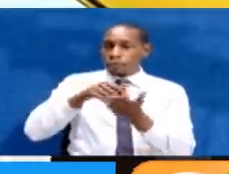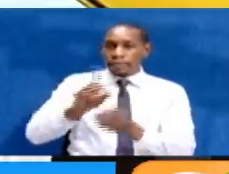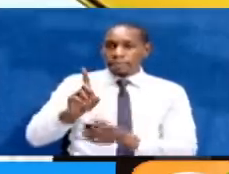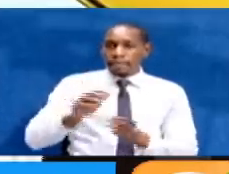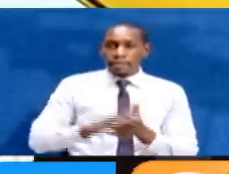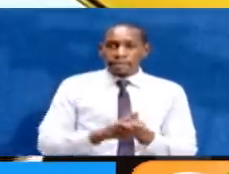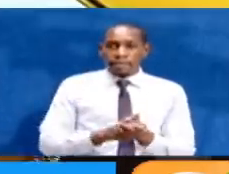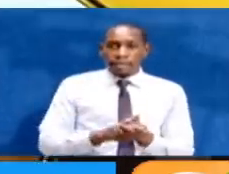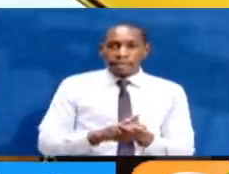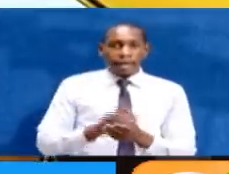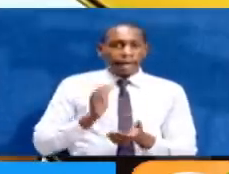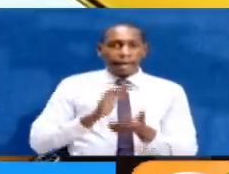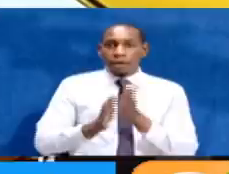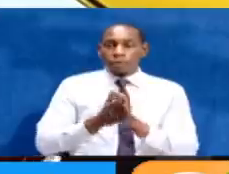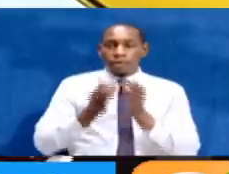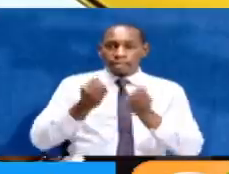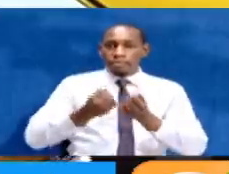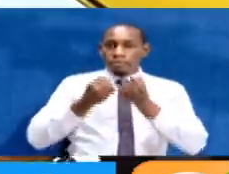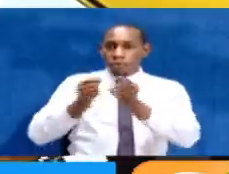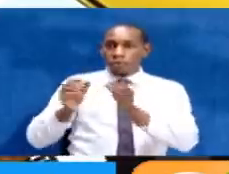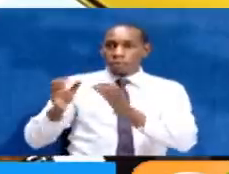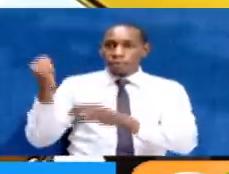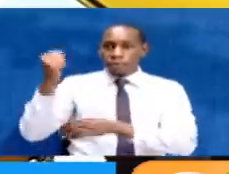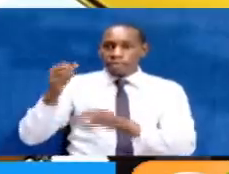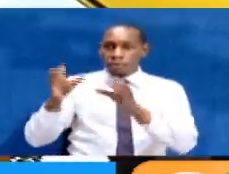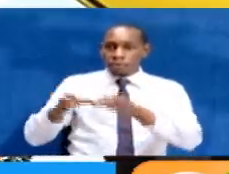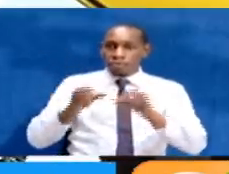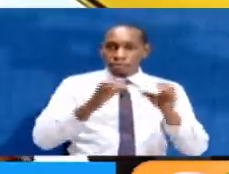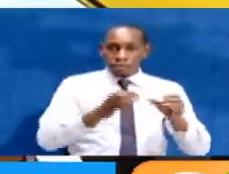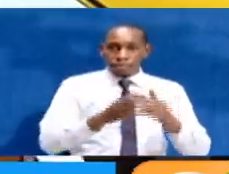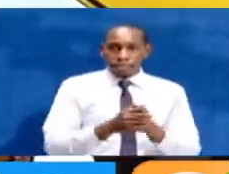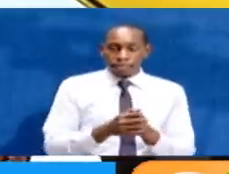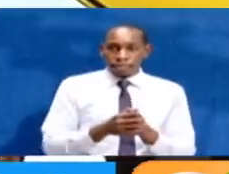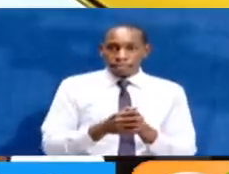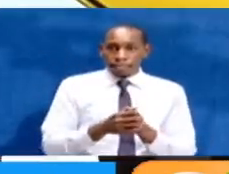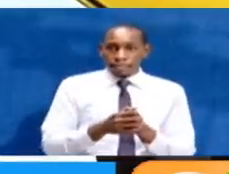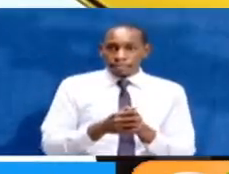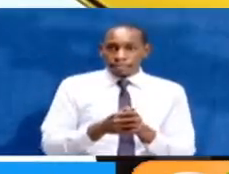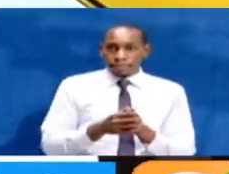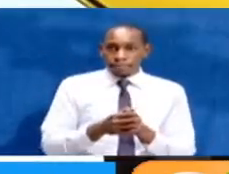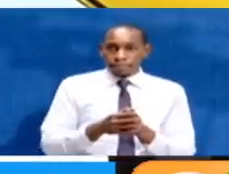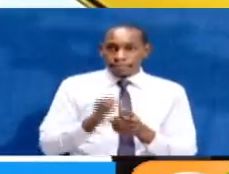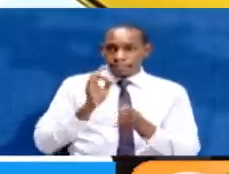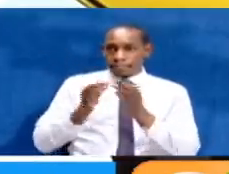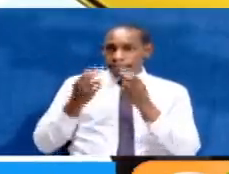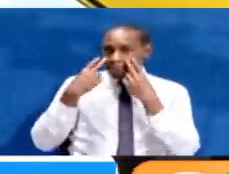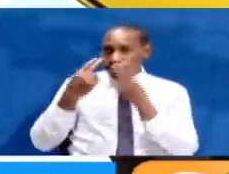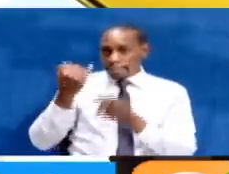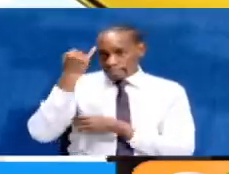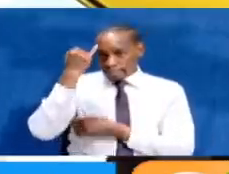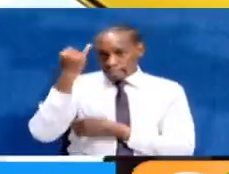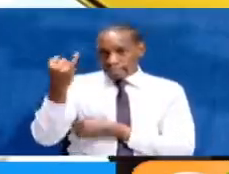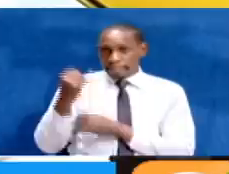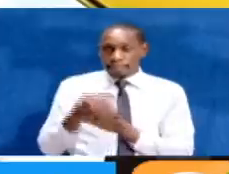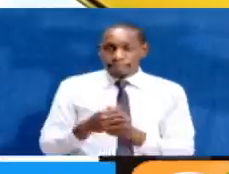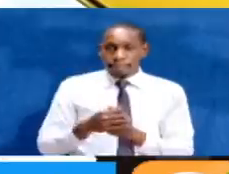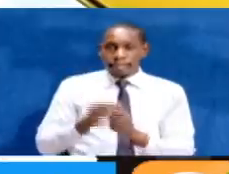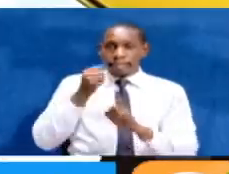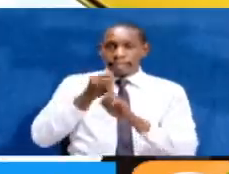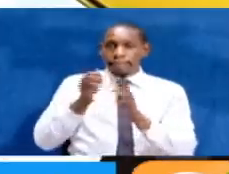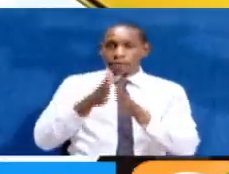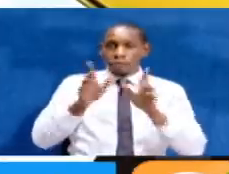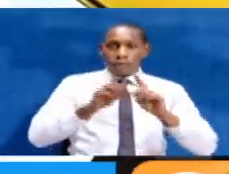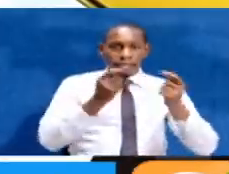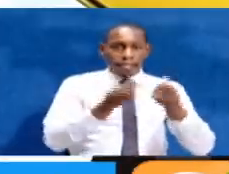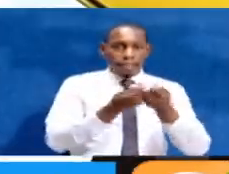situation. We don't really have strong parties. If we were to talk of the ideal, the huge impact this